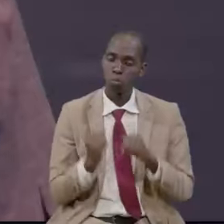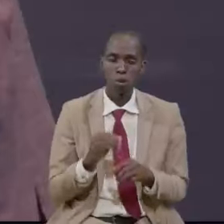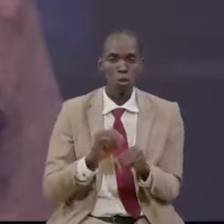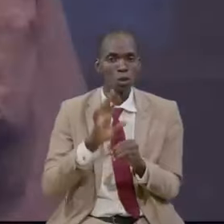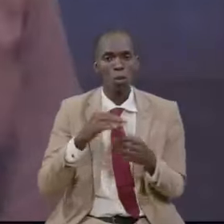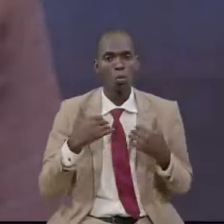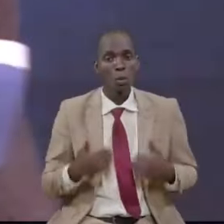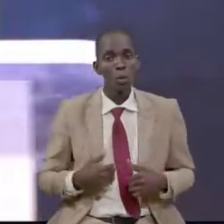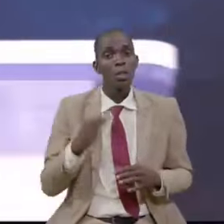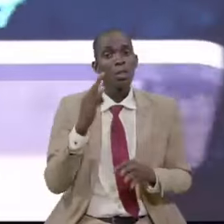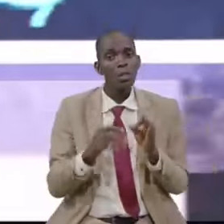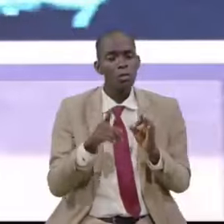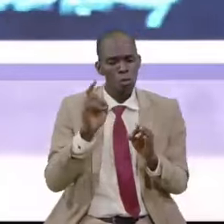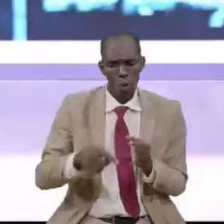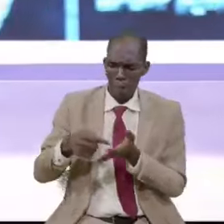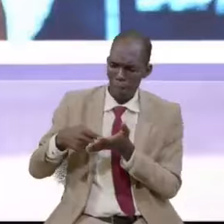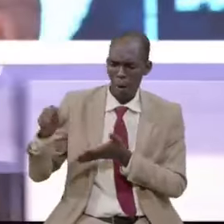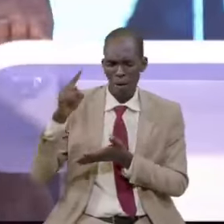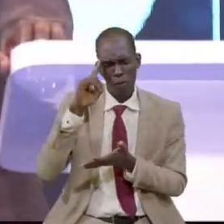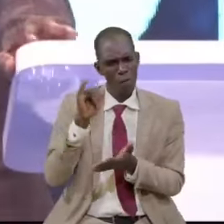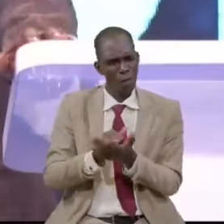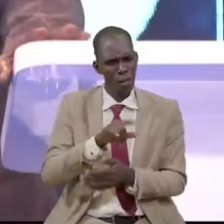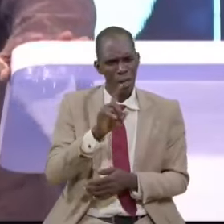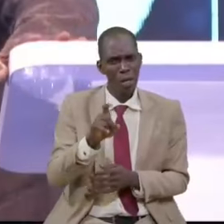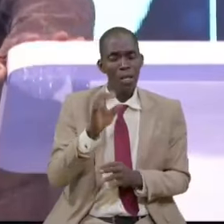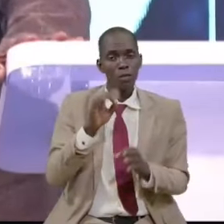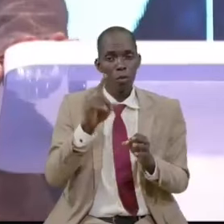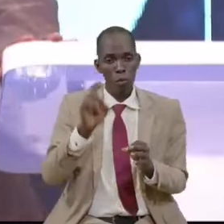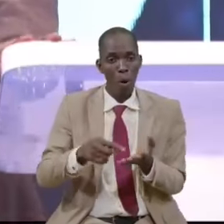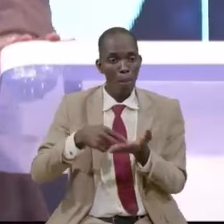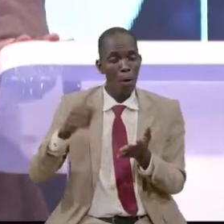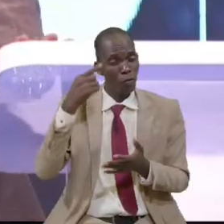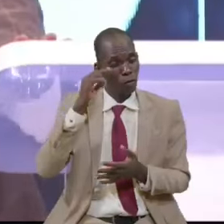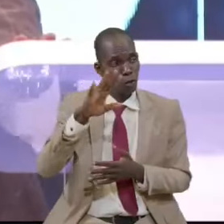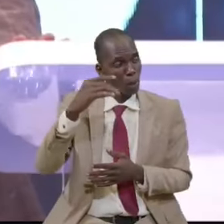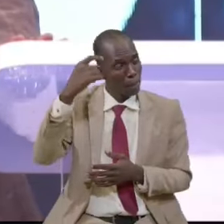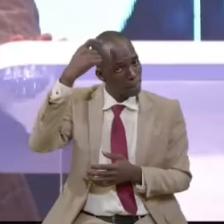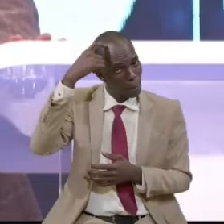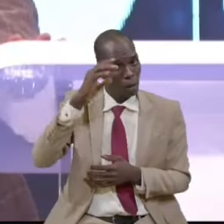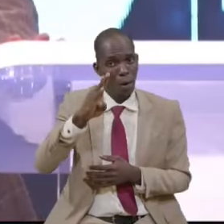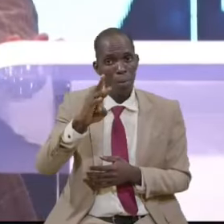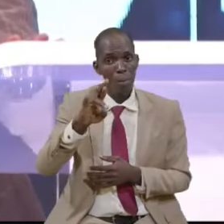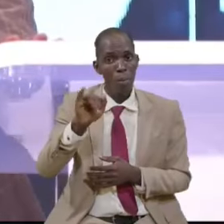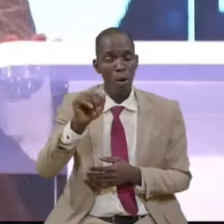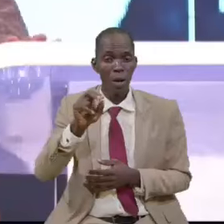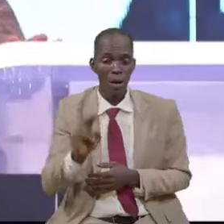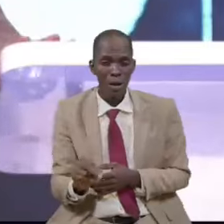what do you think? If you were to pay for your brain, trillions of cells in the brain connected together,